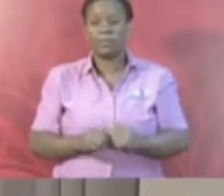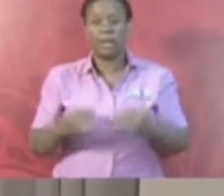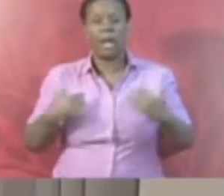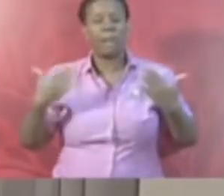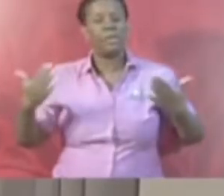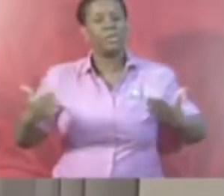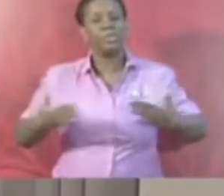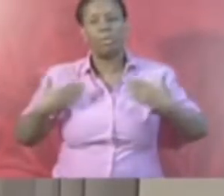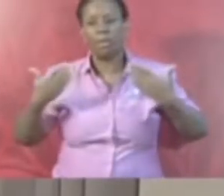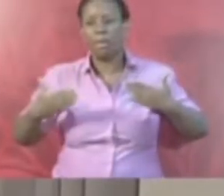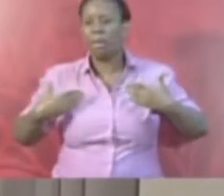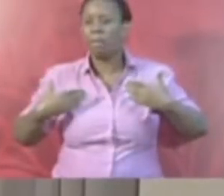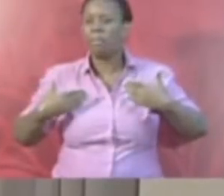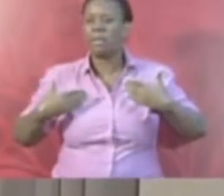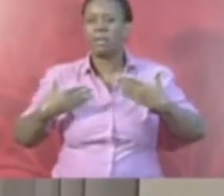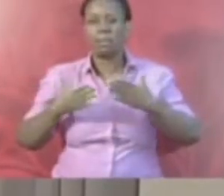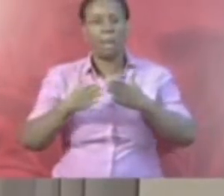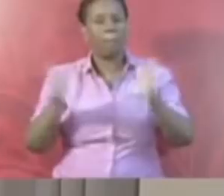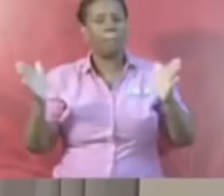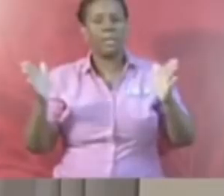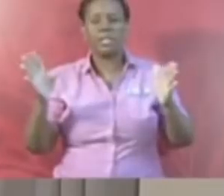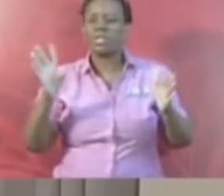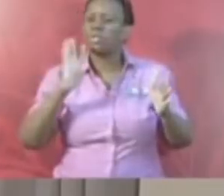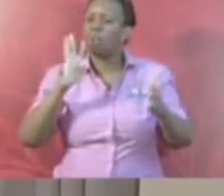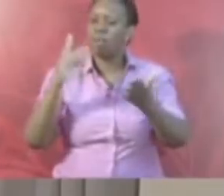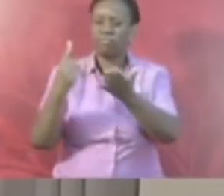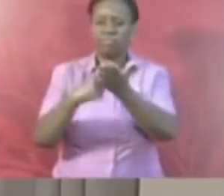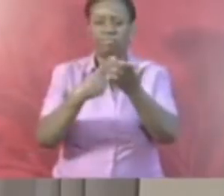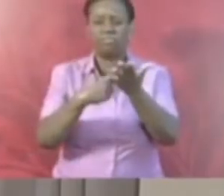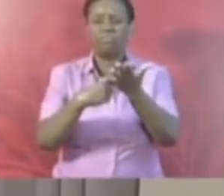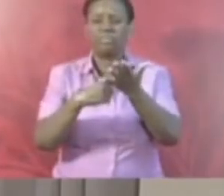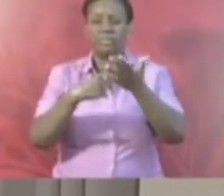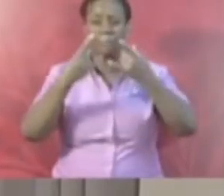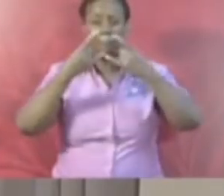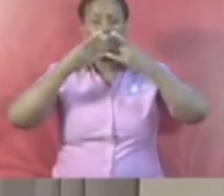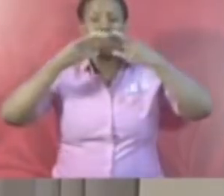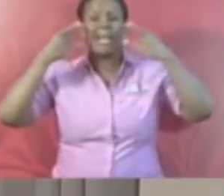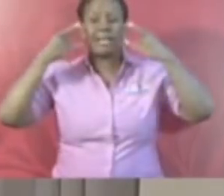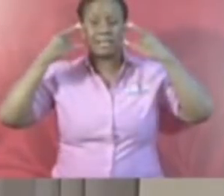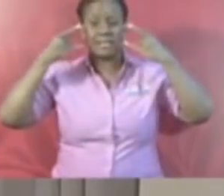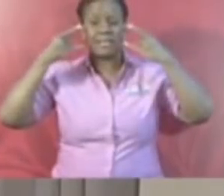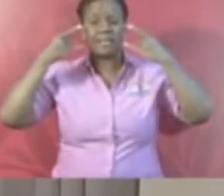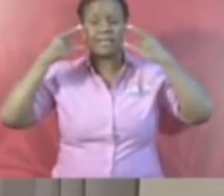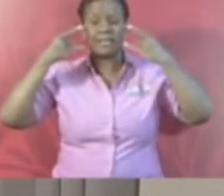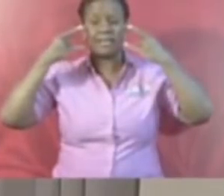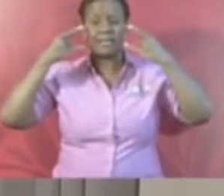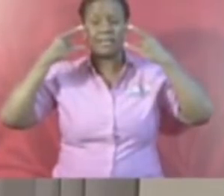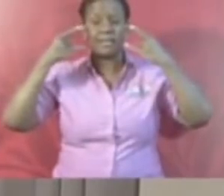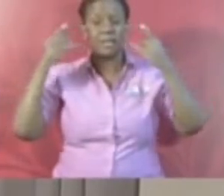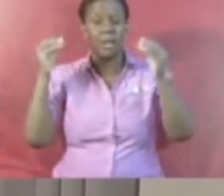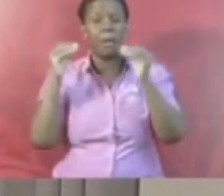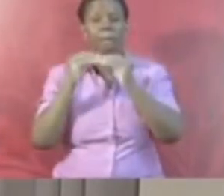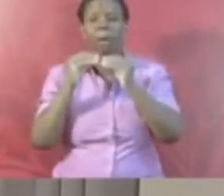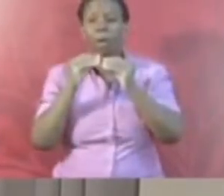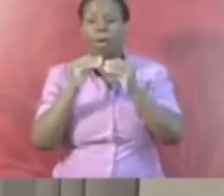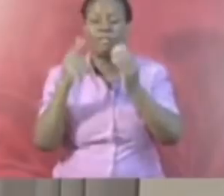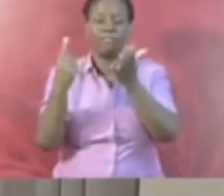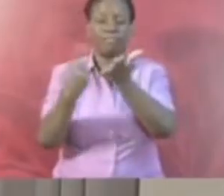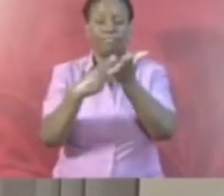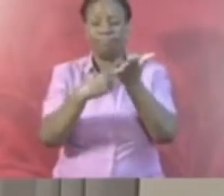is talking about masks, because the more we speak about it, the more it sinks into the